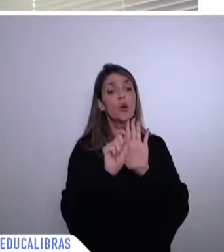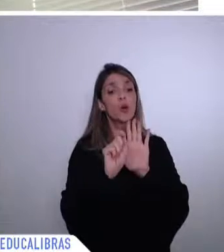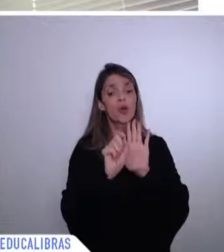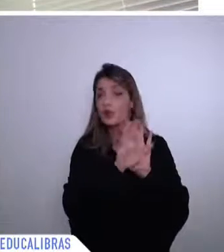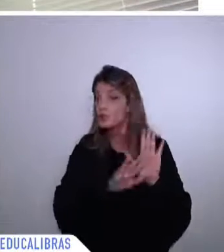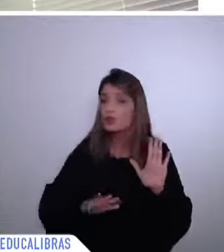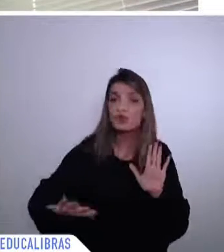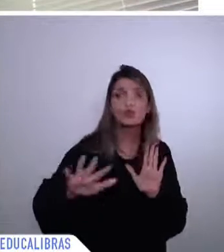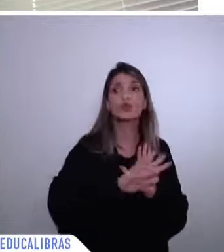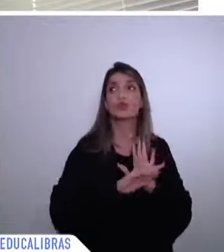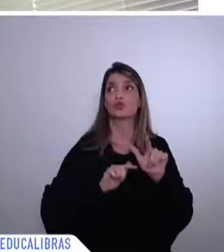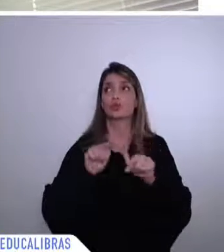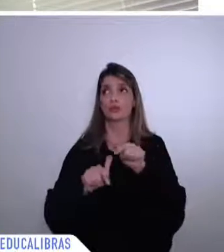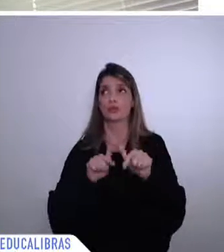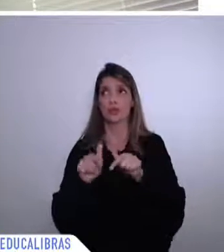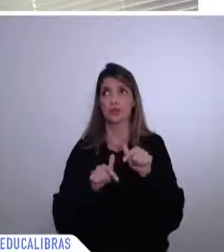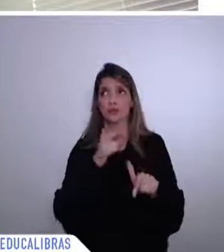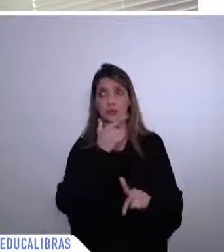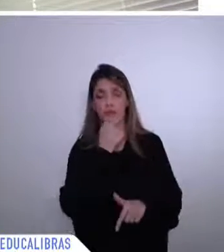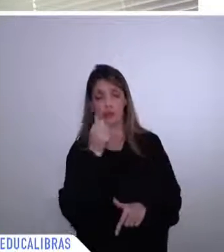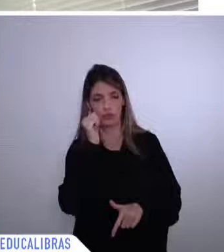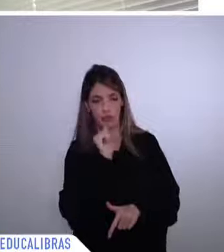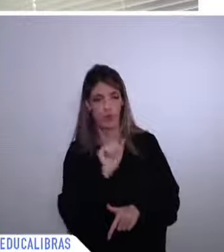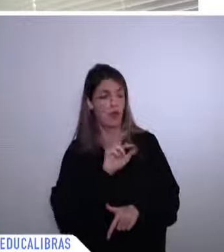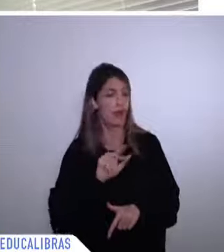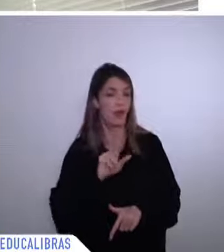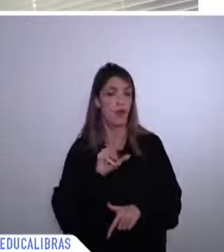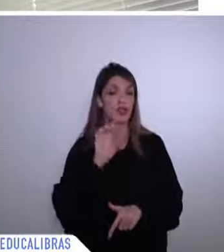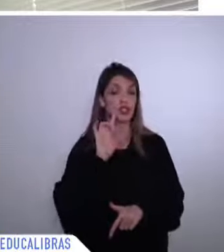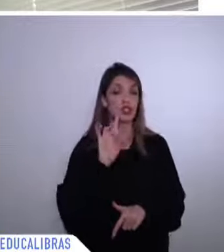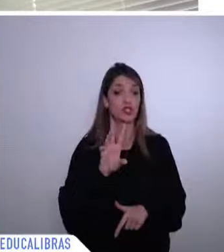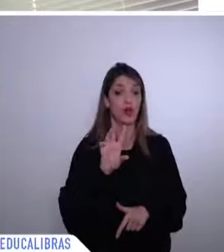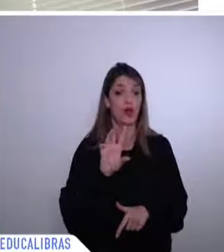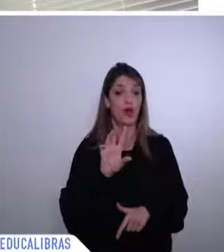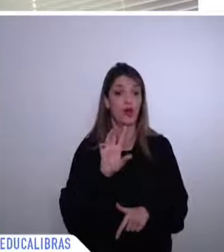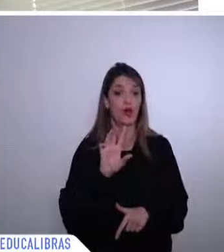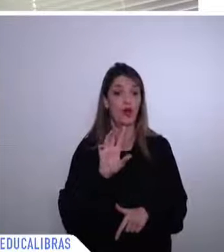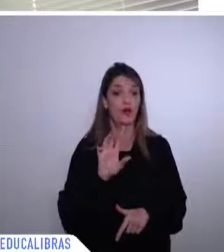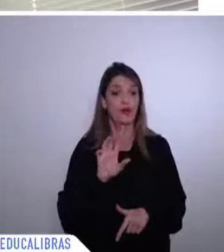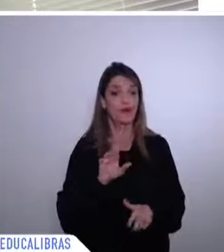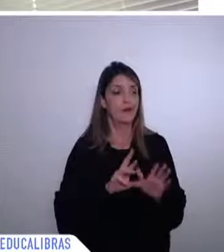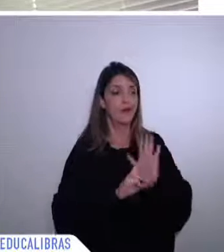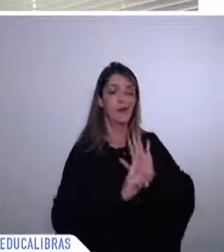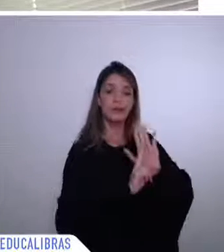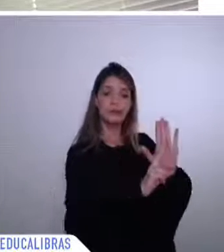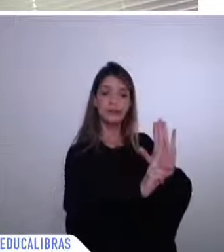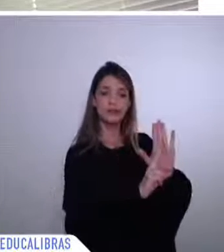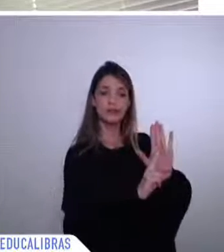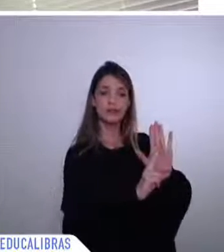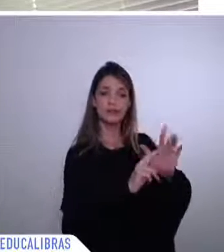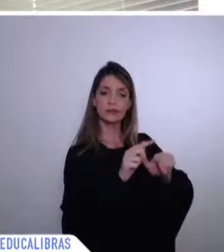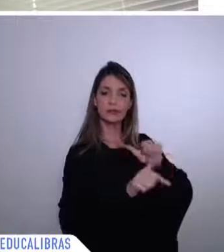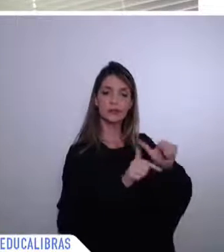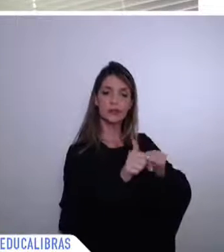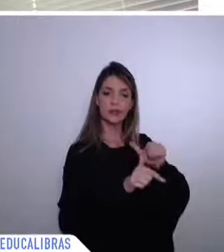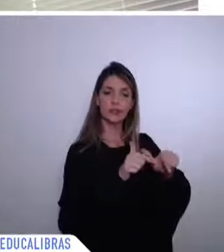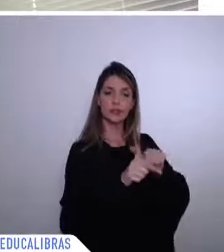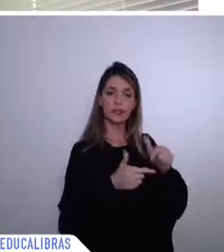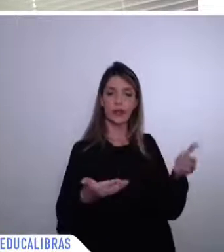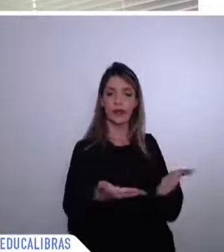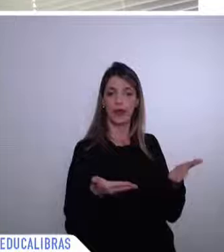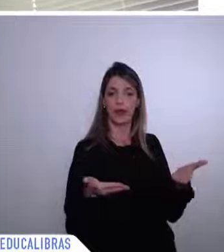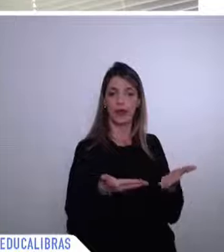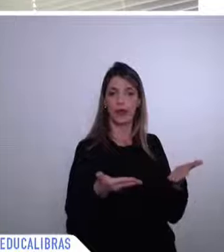to start representing all staff members. We cannot represent just